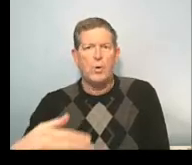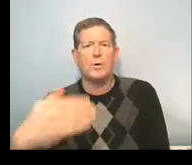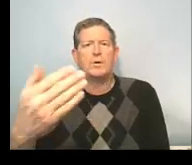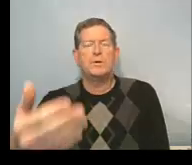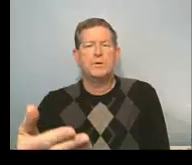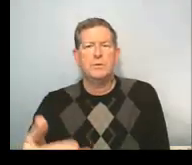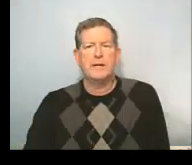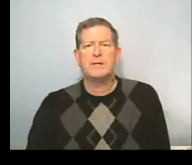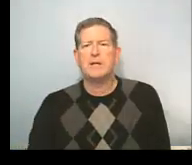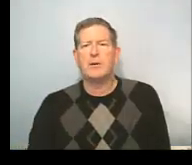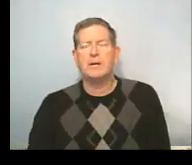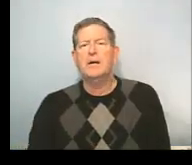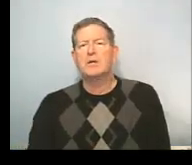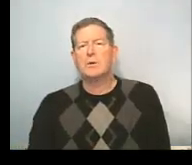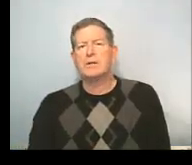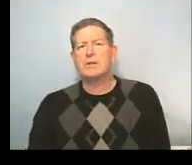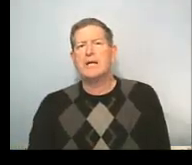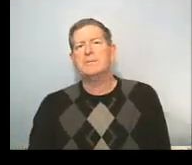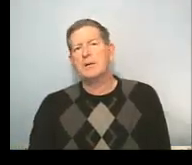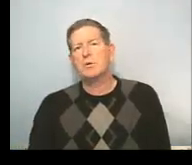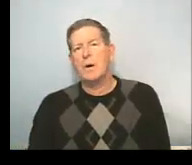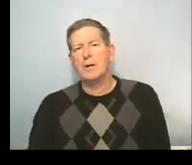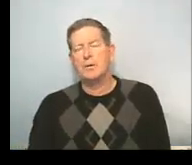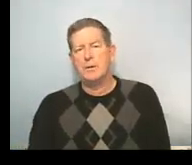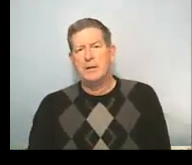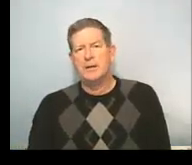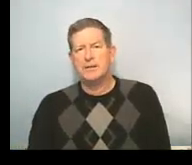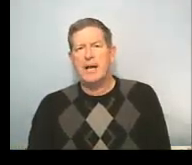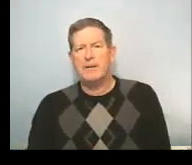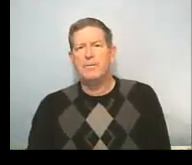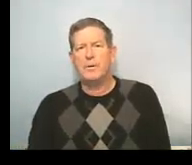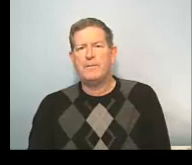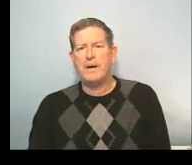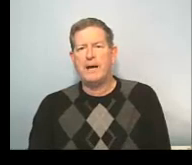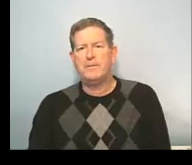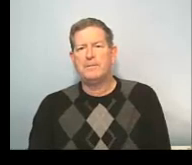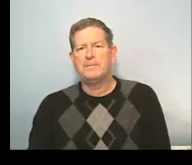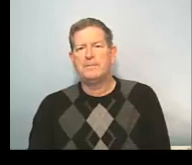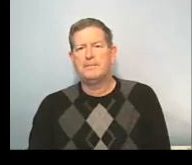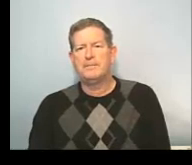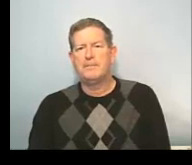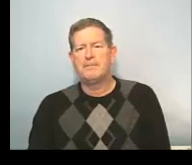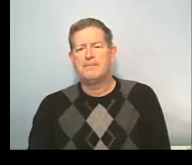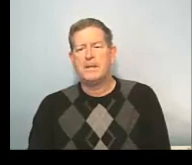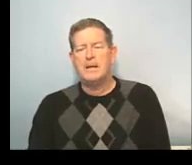referring to a quarter to the next hour. Son las 10 menos cuarto is 9:45.